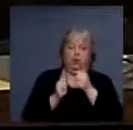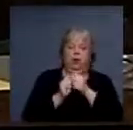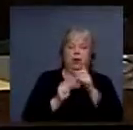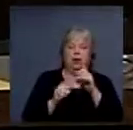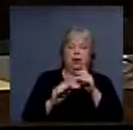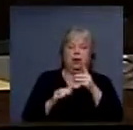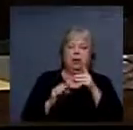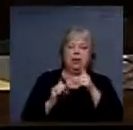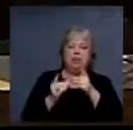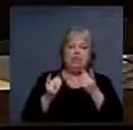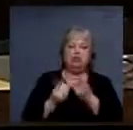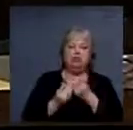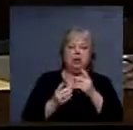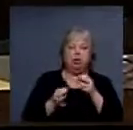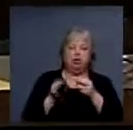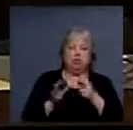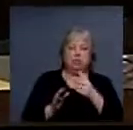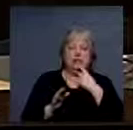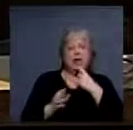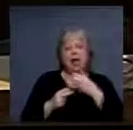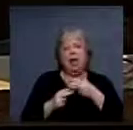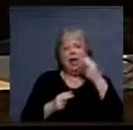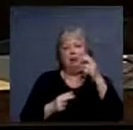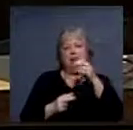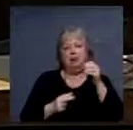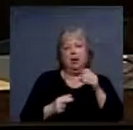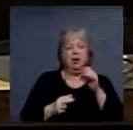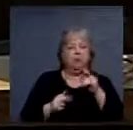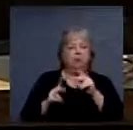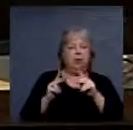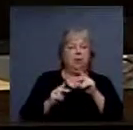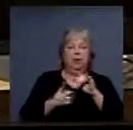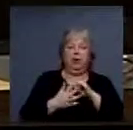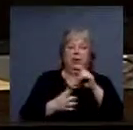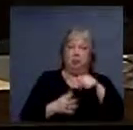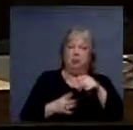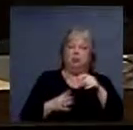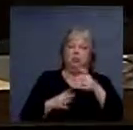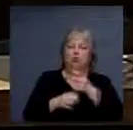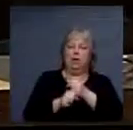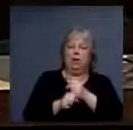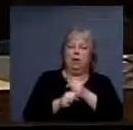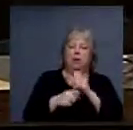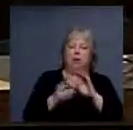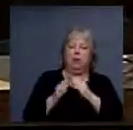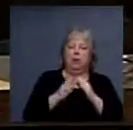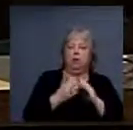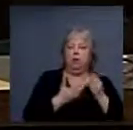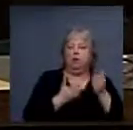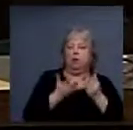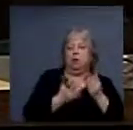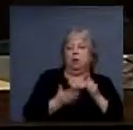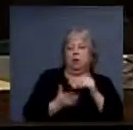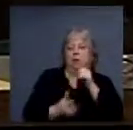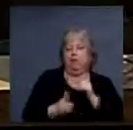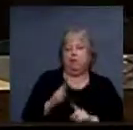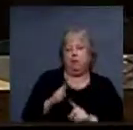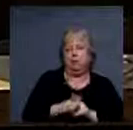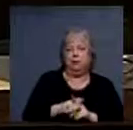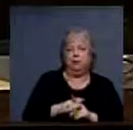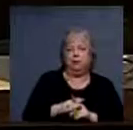me that there was a very high percentage of people who were supposed to have community service who didn't bother to show